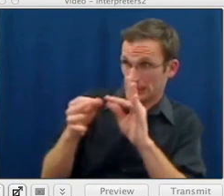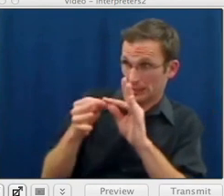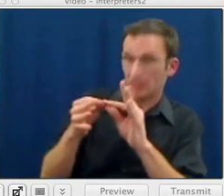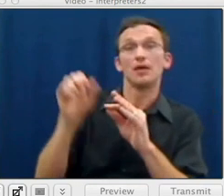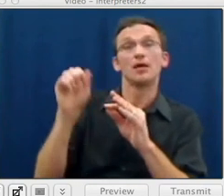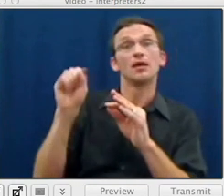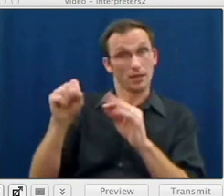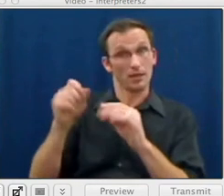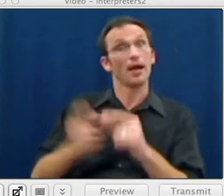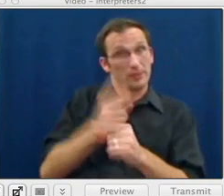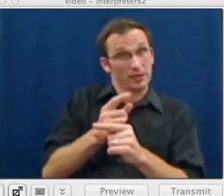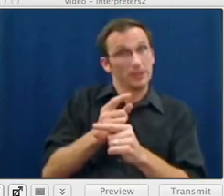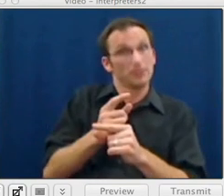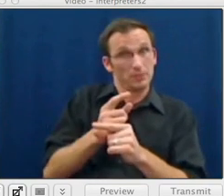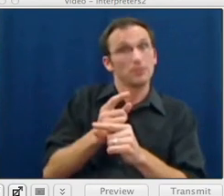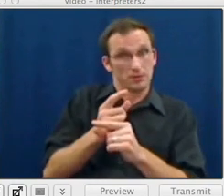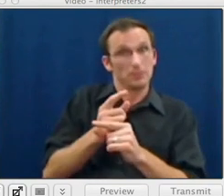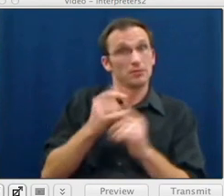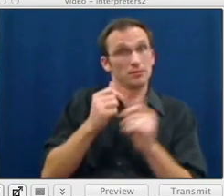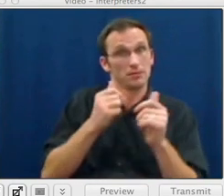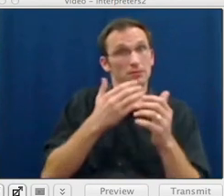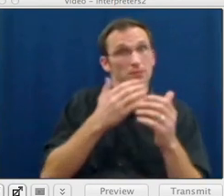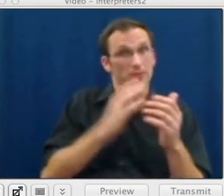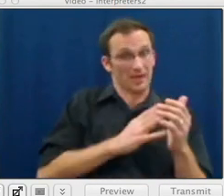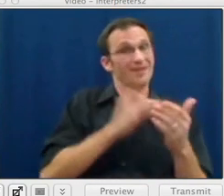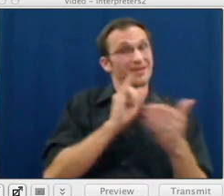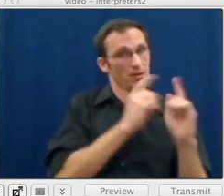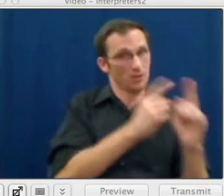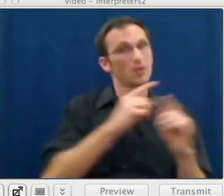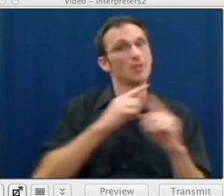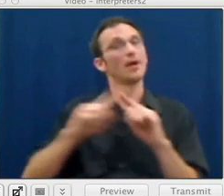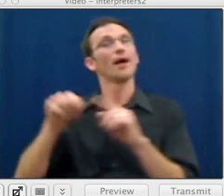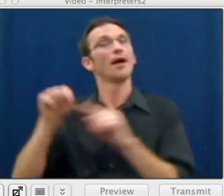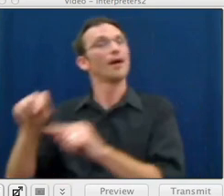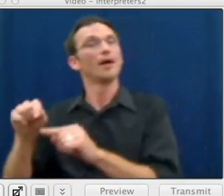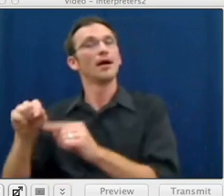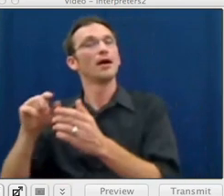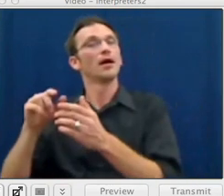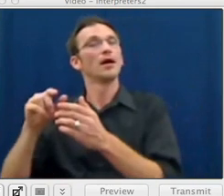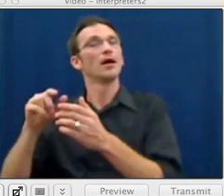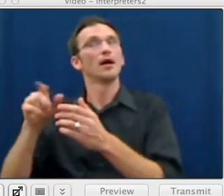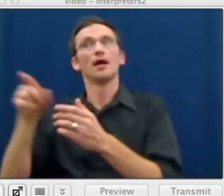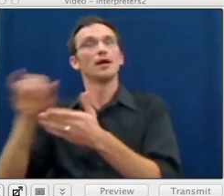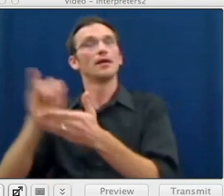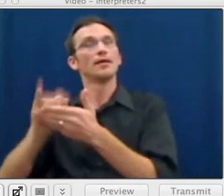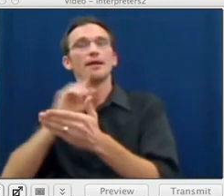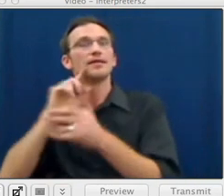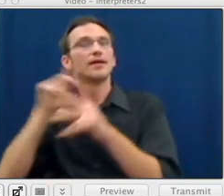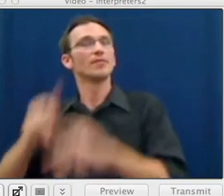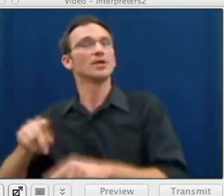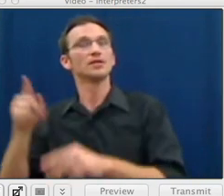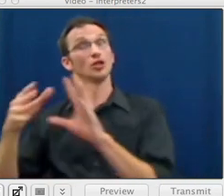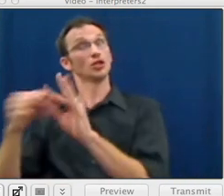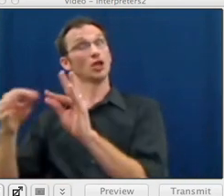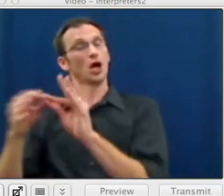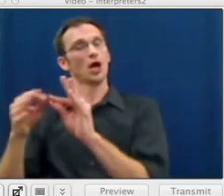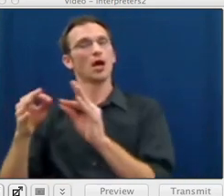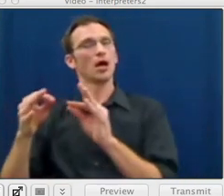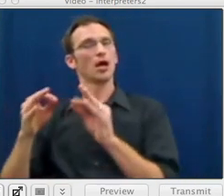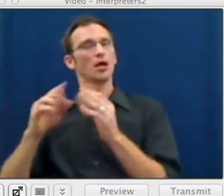this opportunity for this person to say what they want to say without somebody being suspicious of it or double checking it